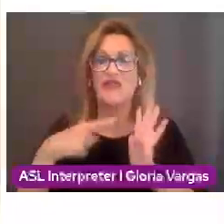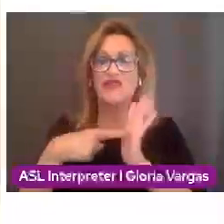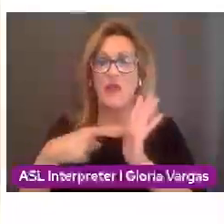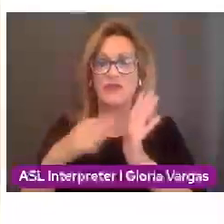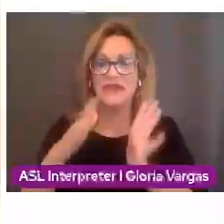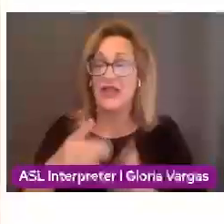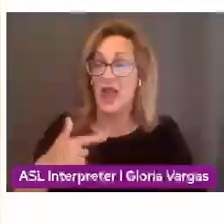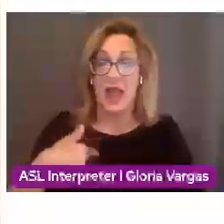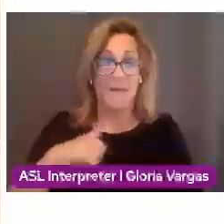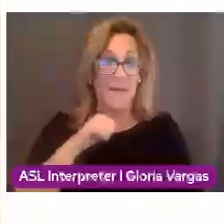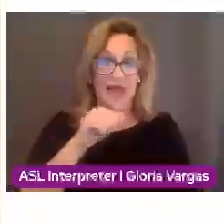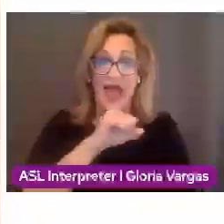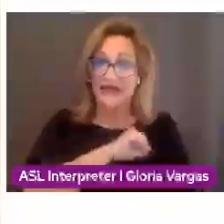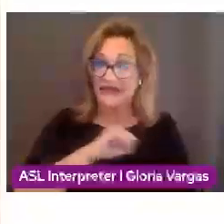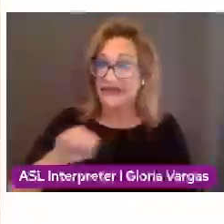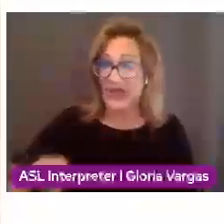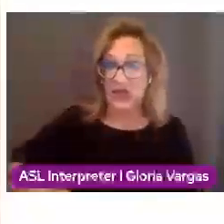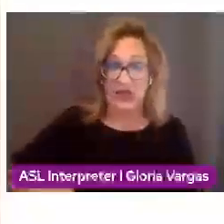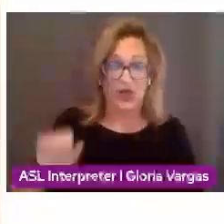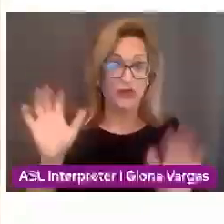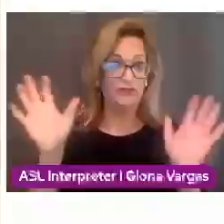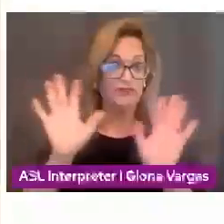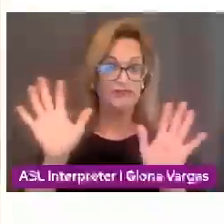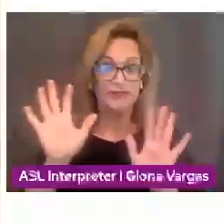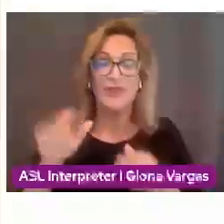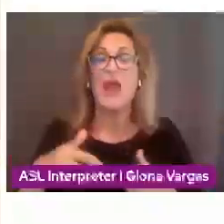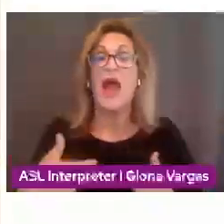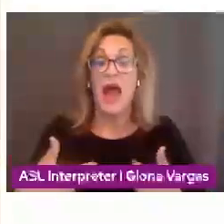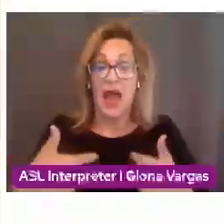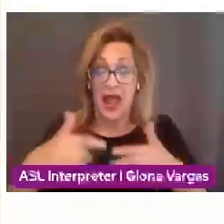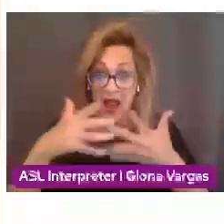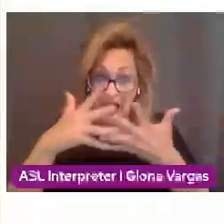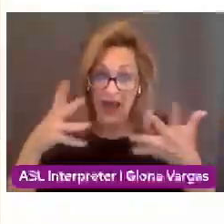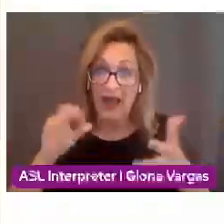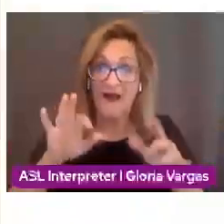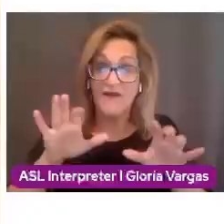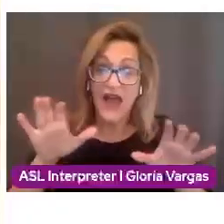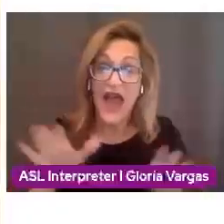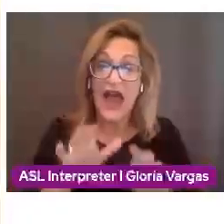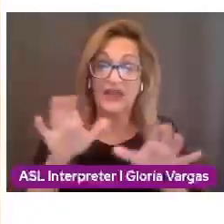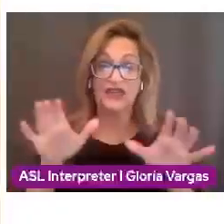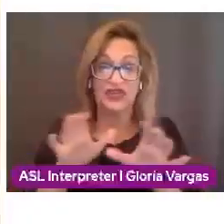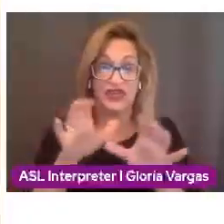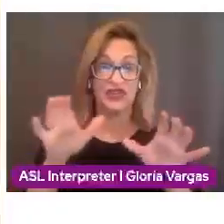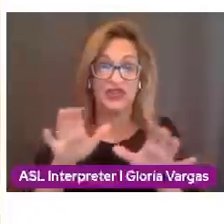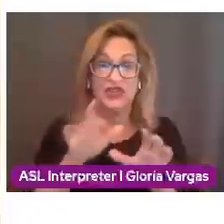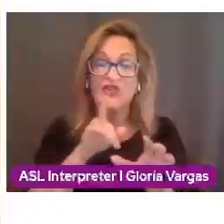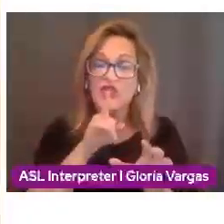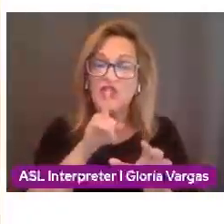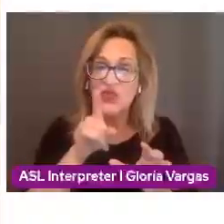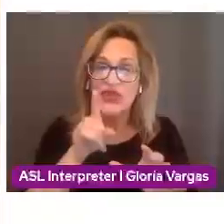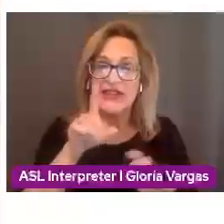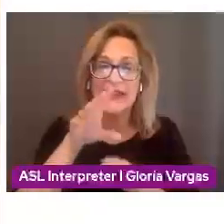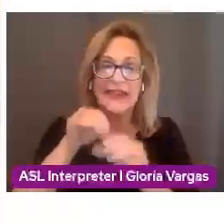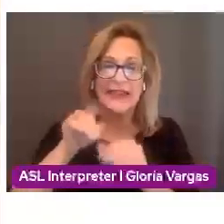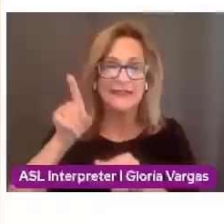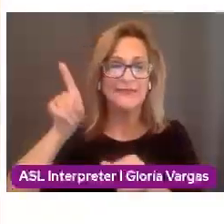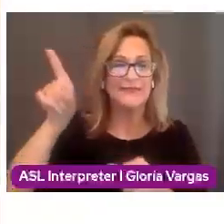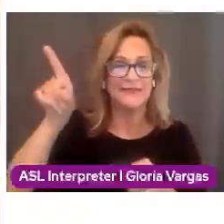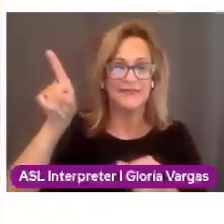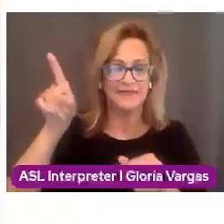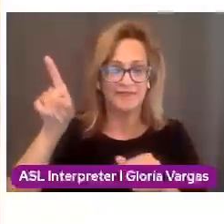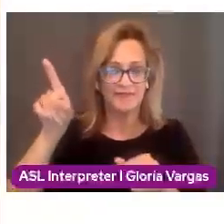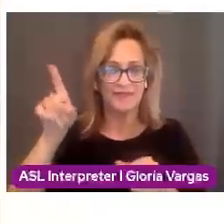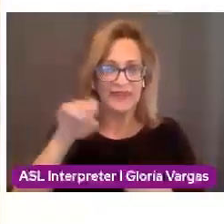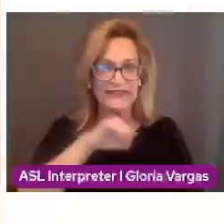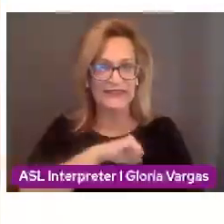senator, and a lot of the action here is really in the Senate.